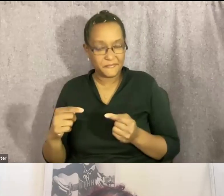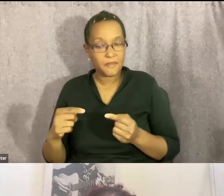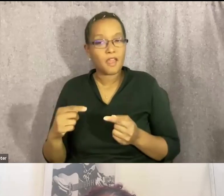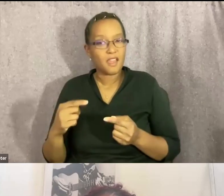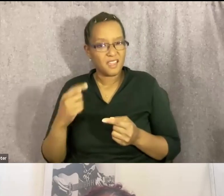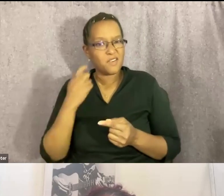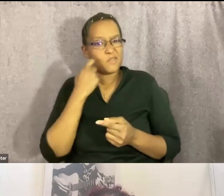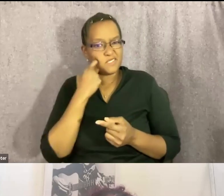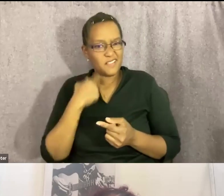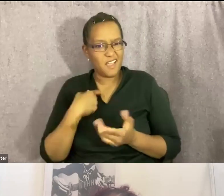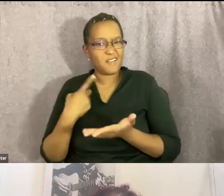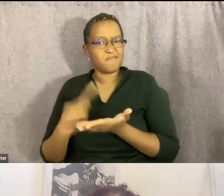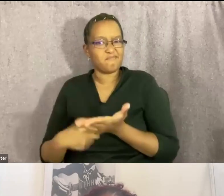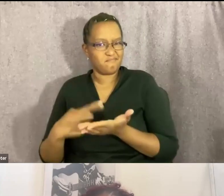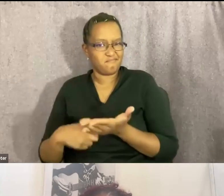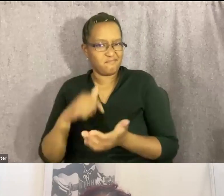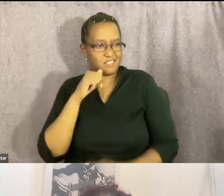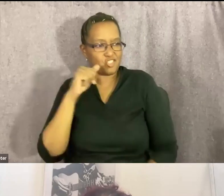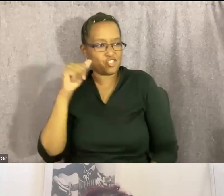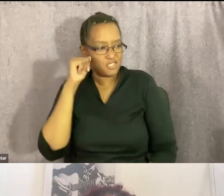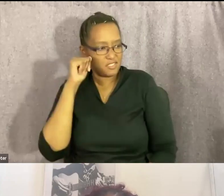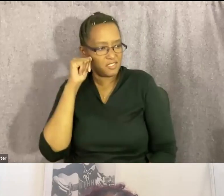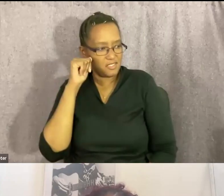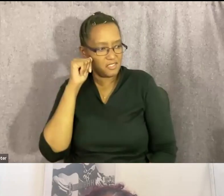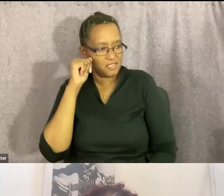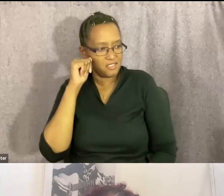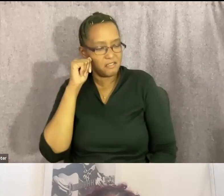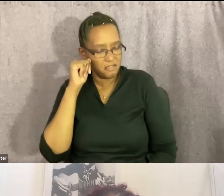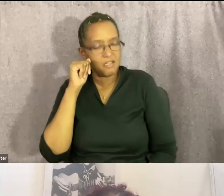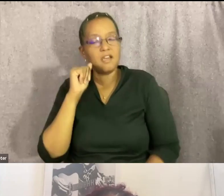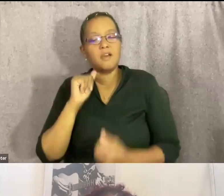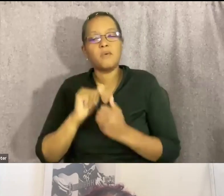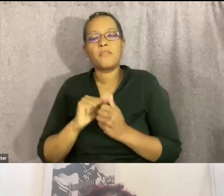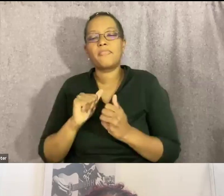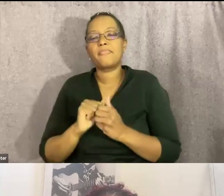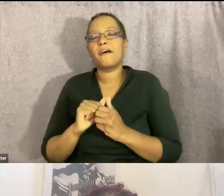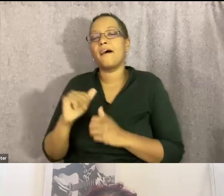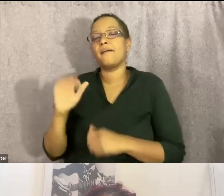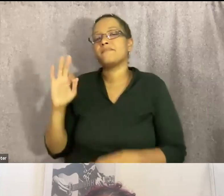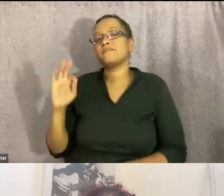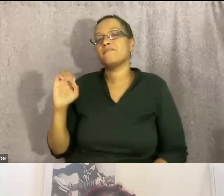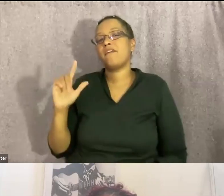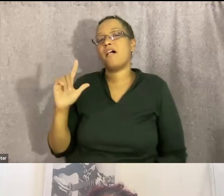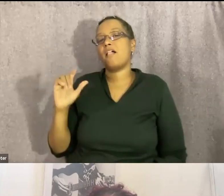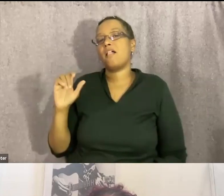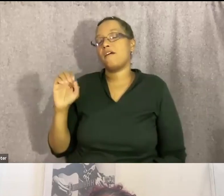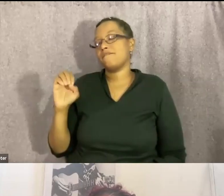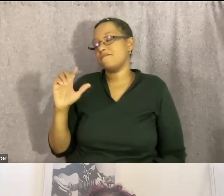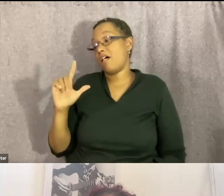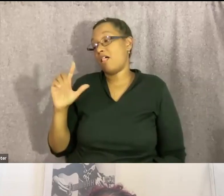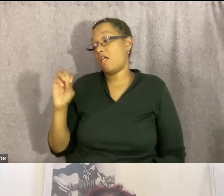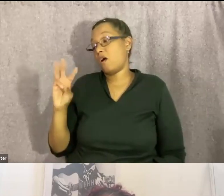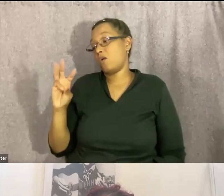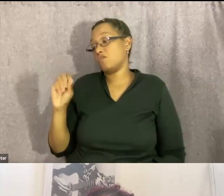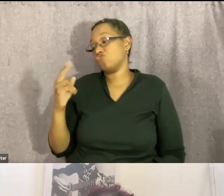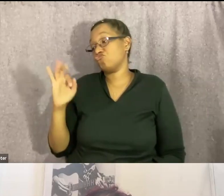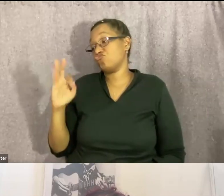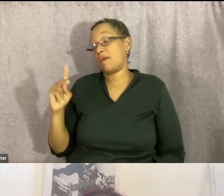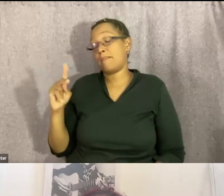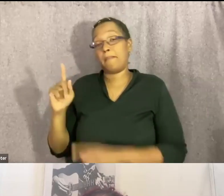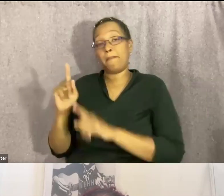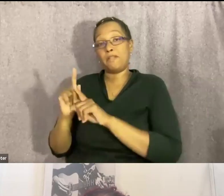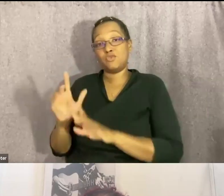all need space to learn and space to heal, and discerning when to do that and where to do